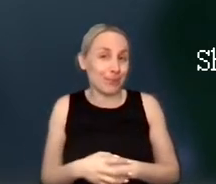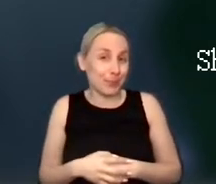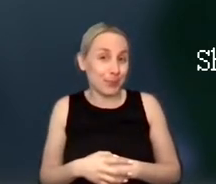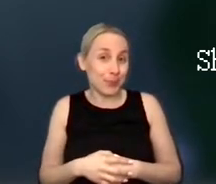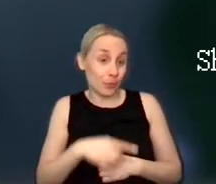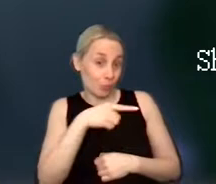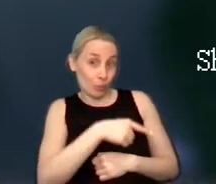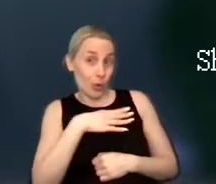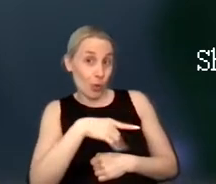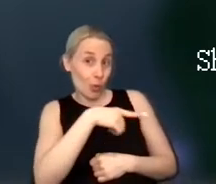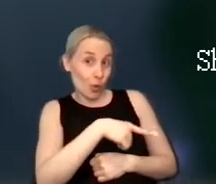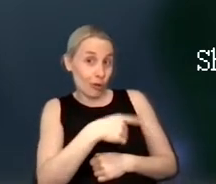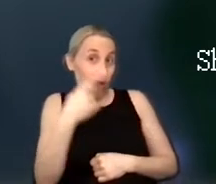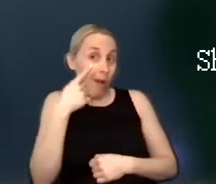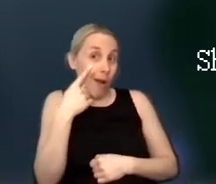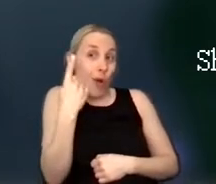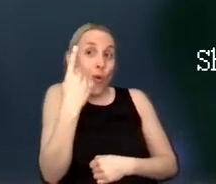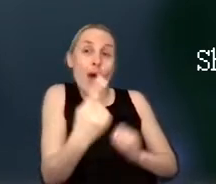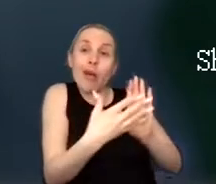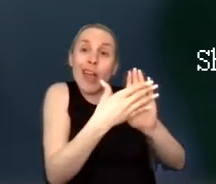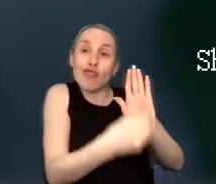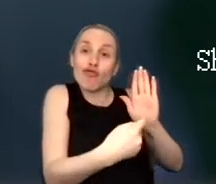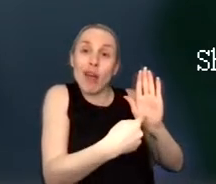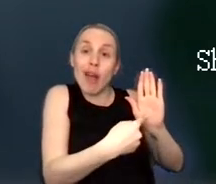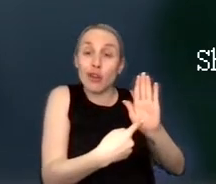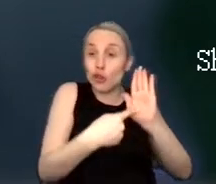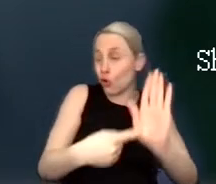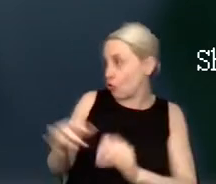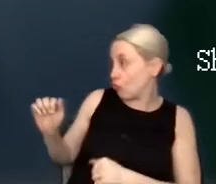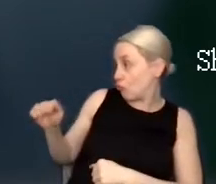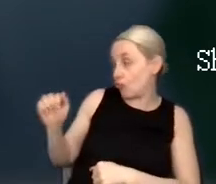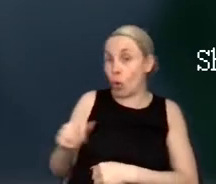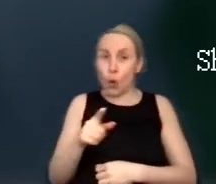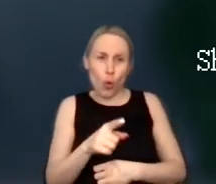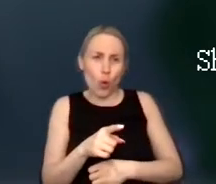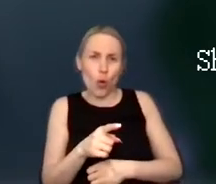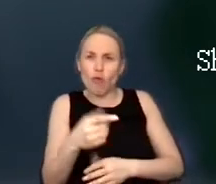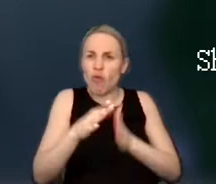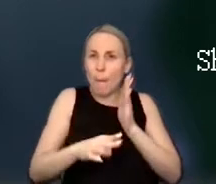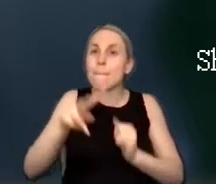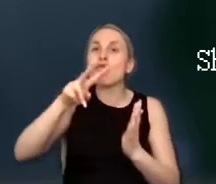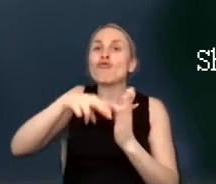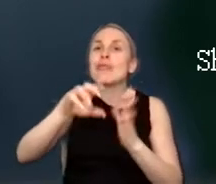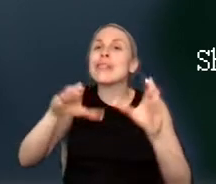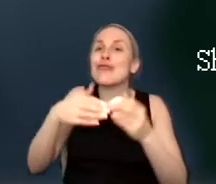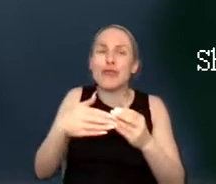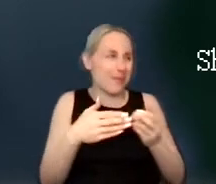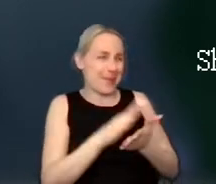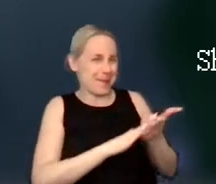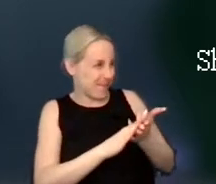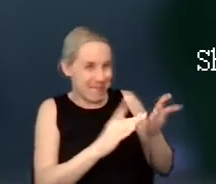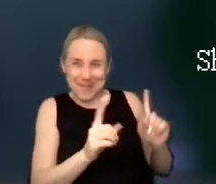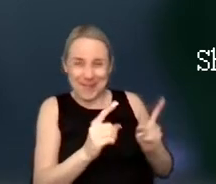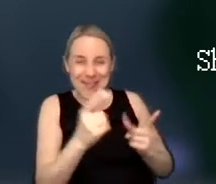just one of the extracts? Yeah. Do you want the more like reading groupy one, or the more? Does that even mean that?